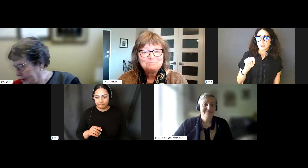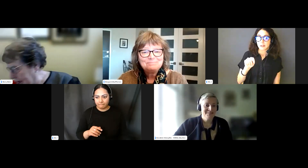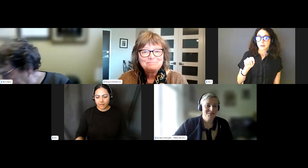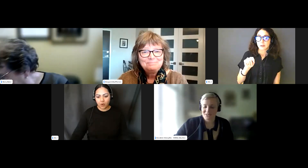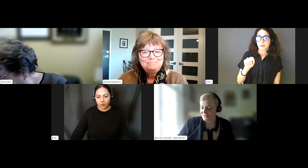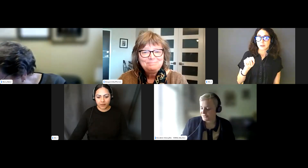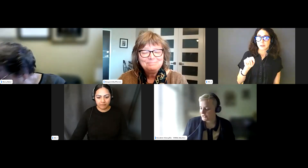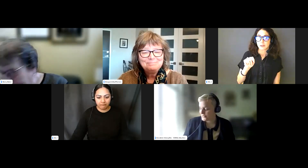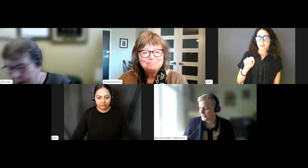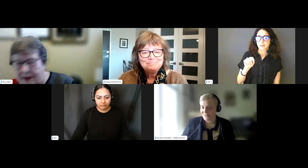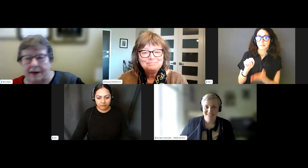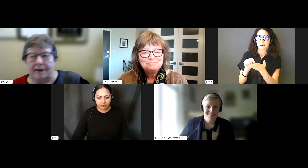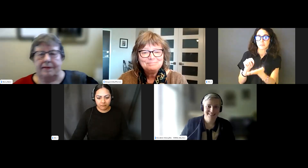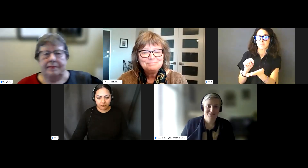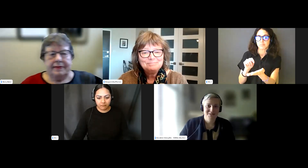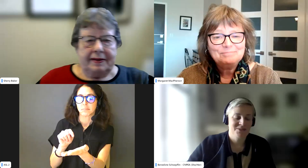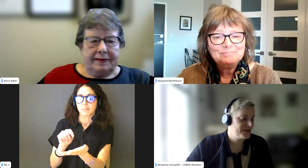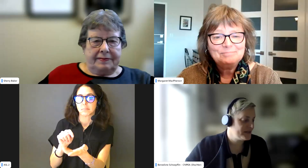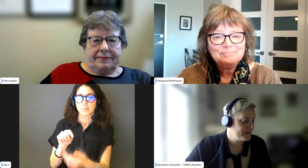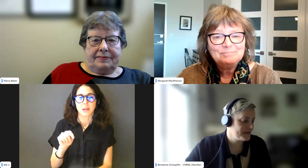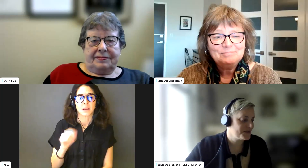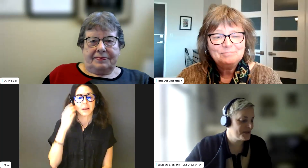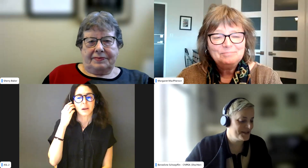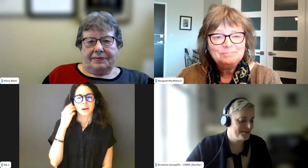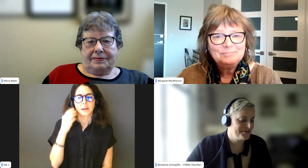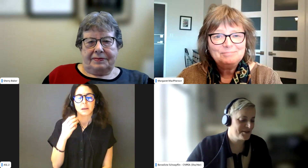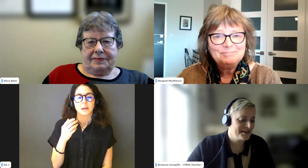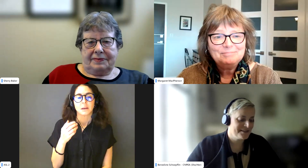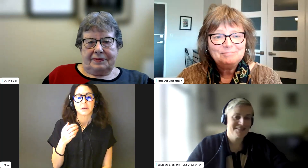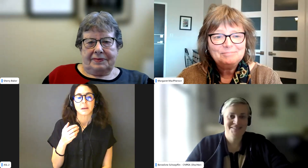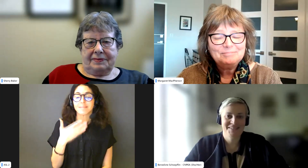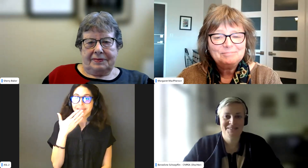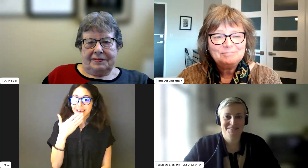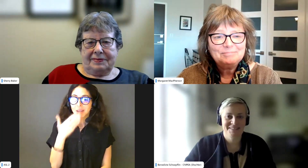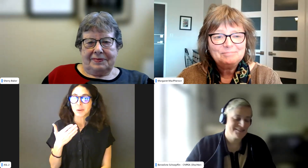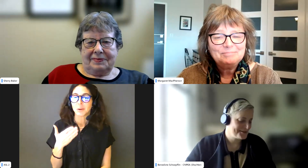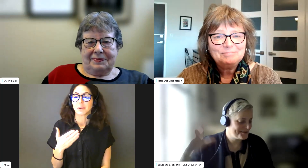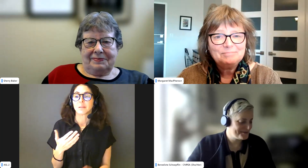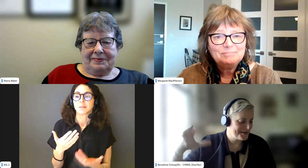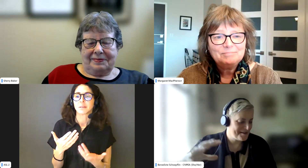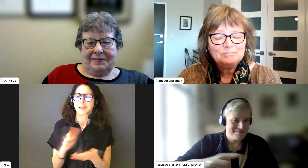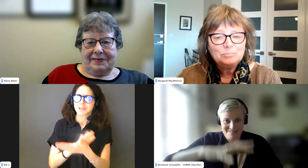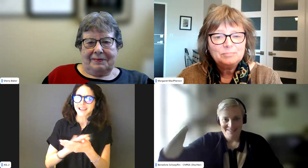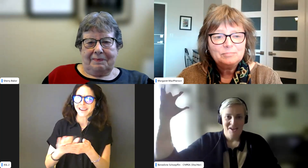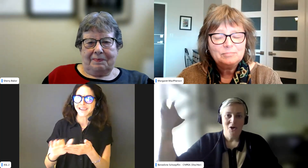Hi, thank you, Sherry, so much for answering our questions. It was actually very nice to hear that sort of